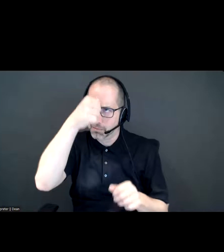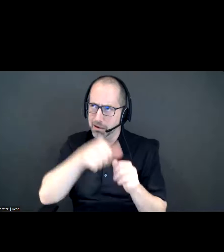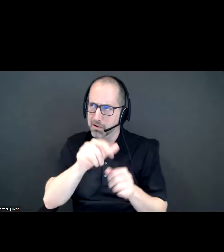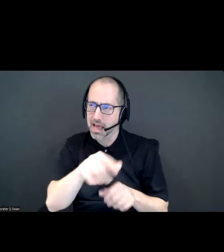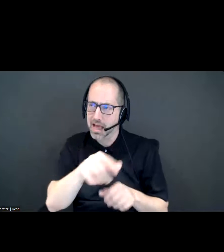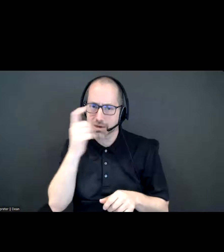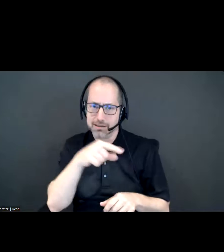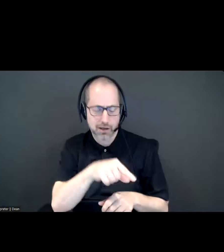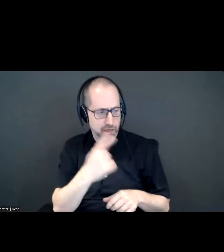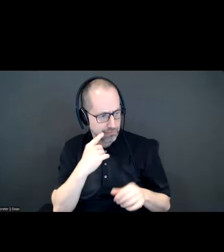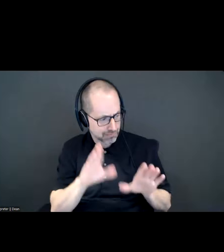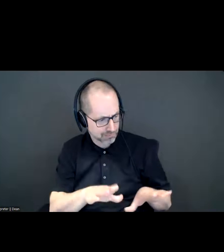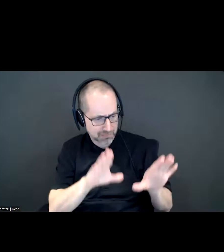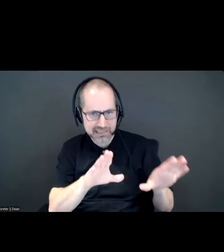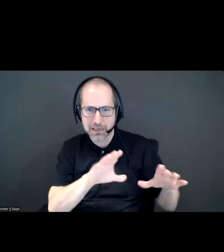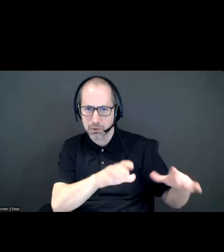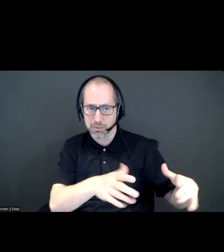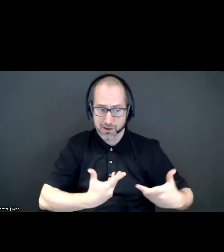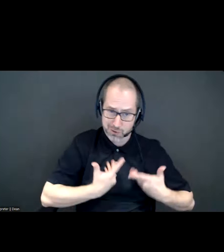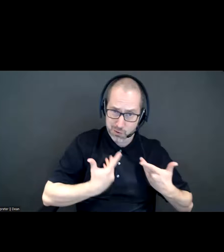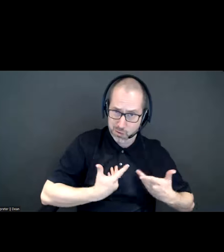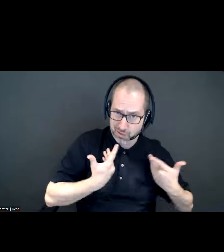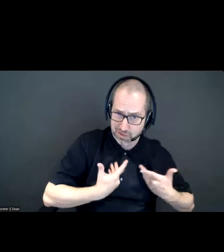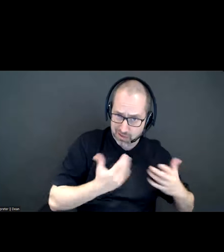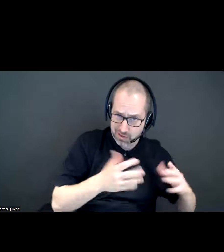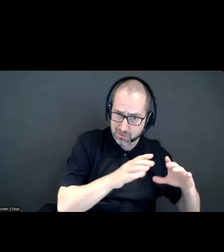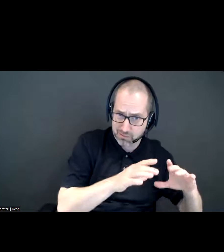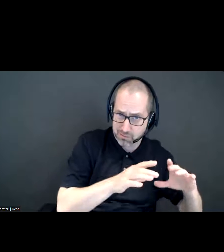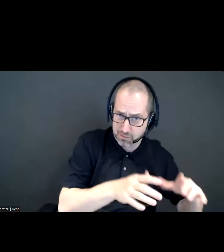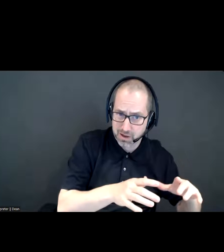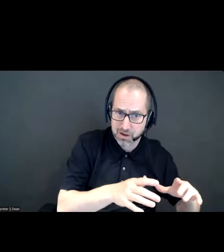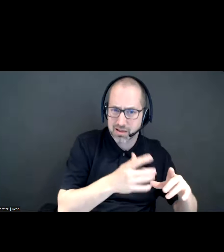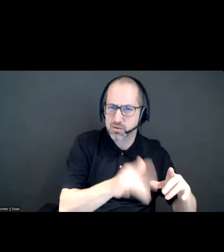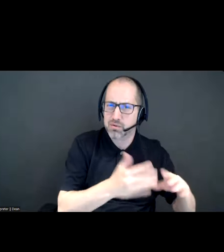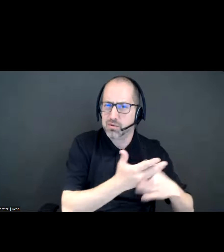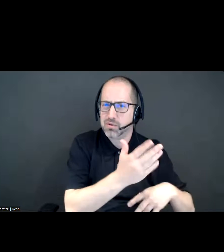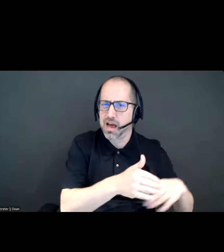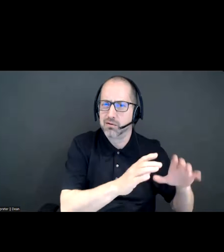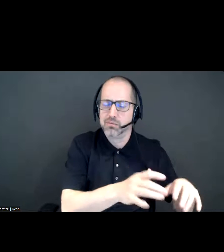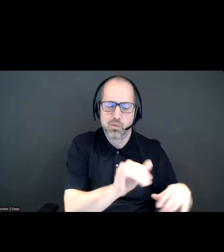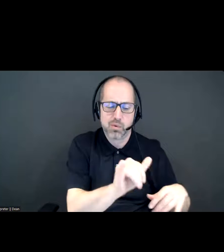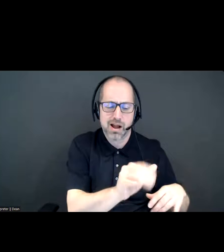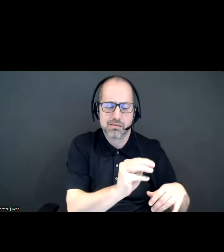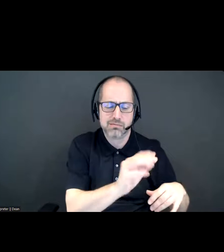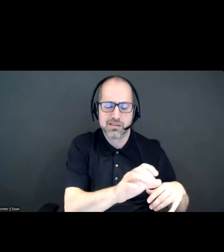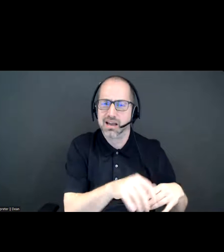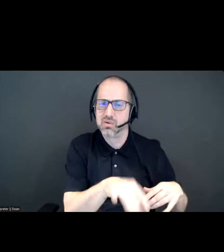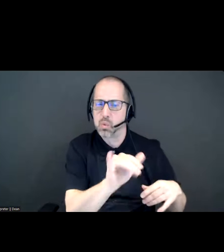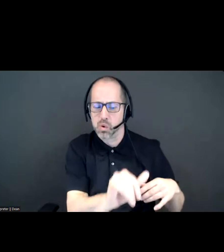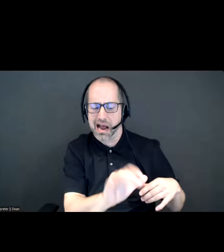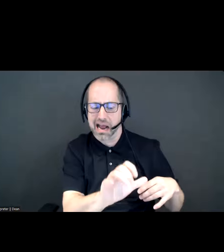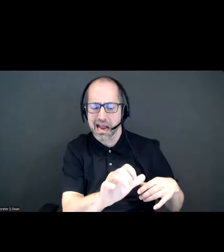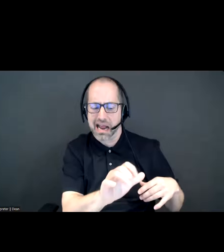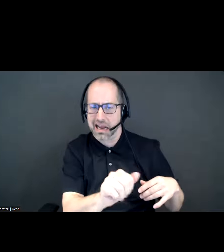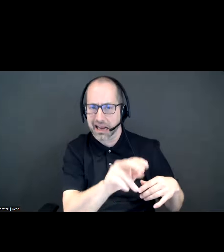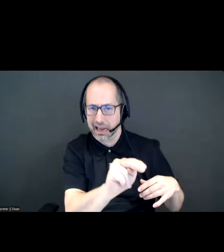was that it was a group of youth through a group called YCAN at the YMCA, considering